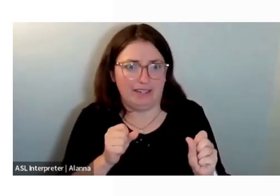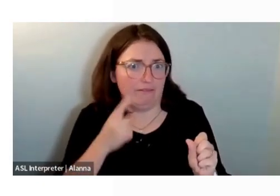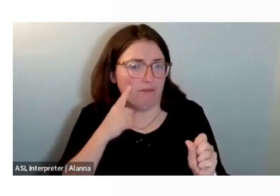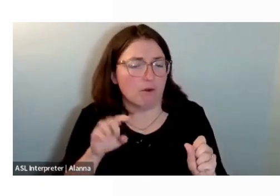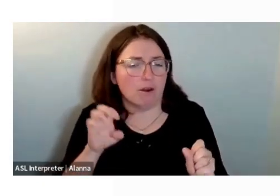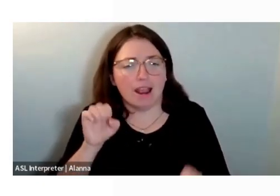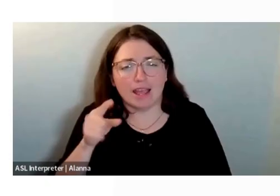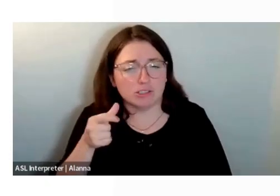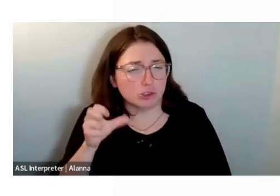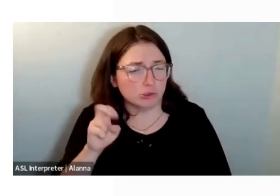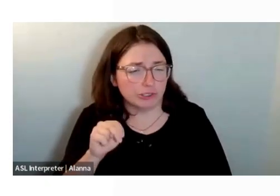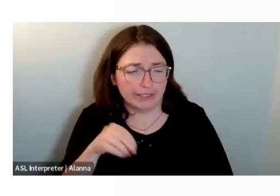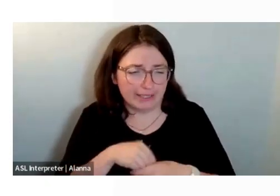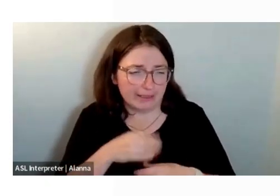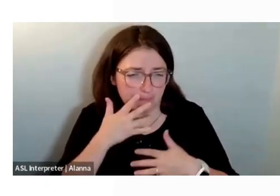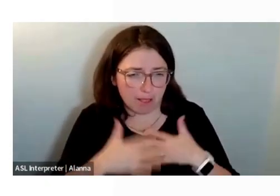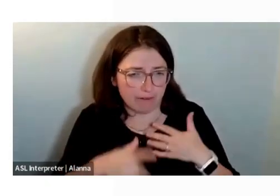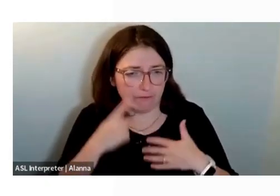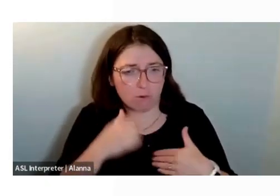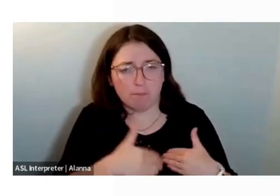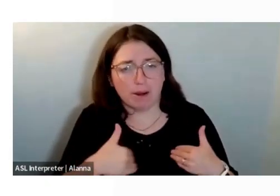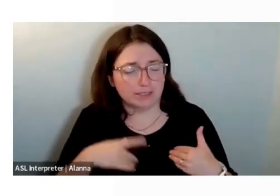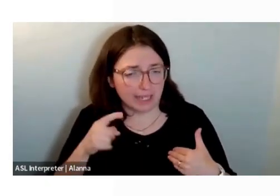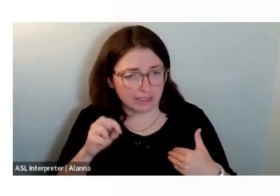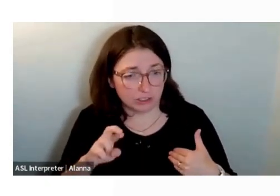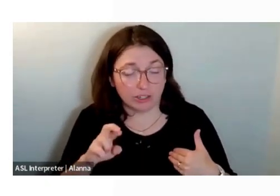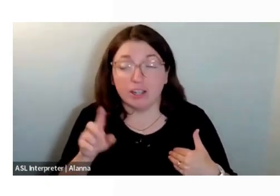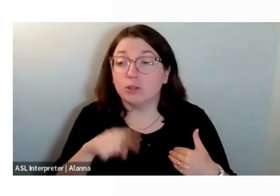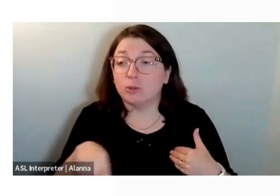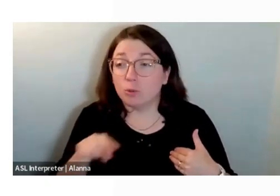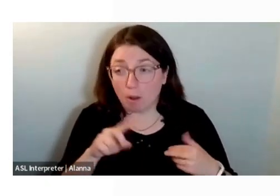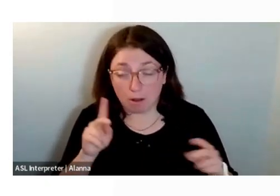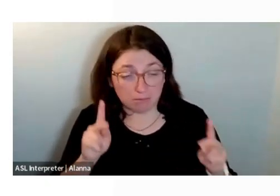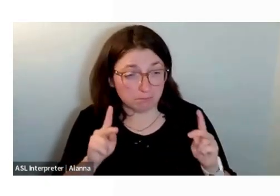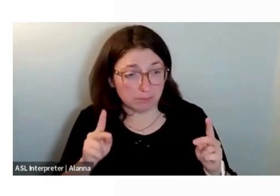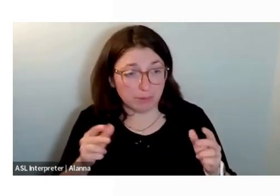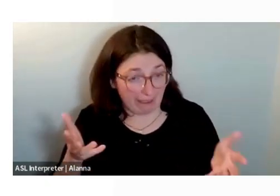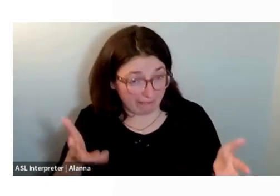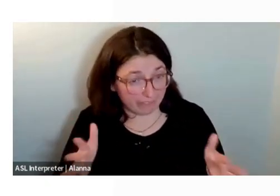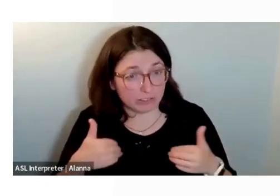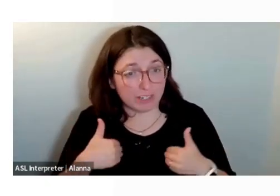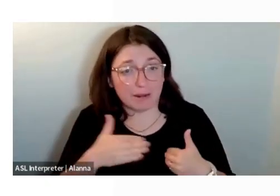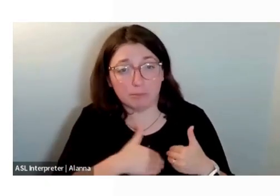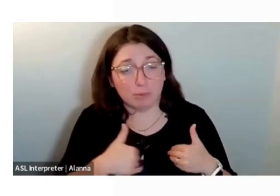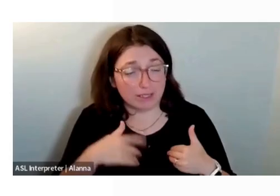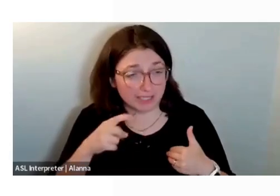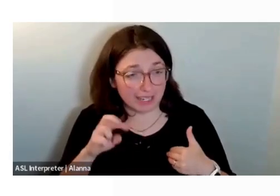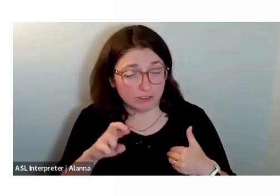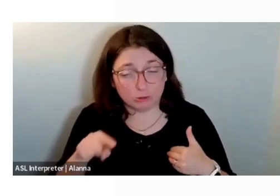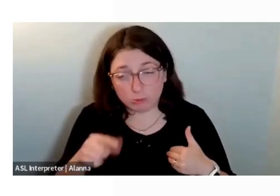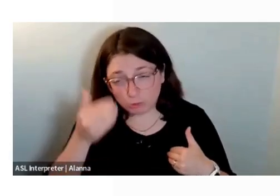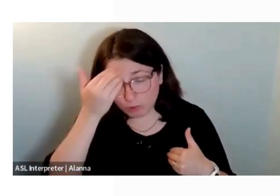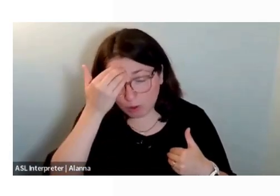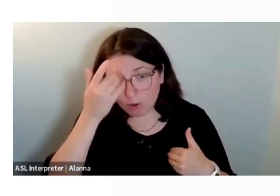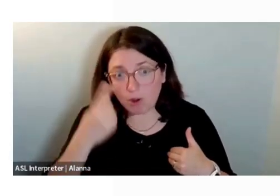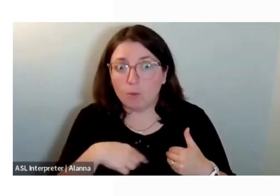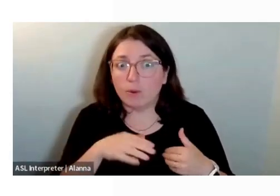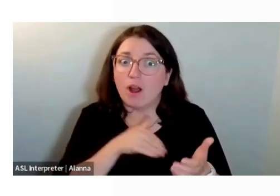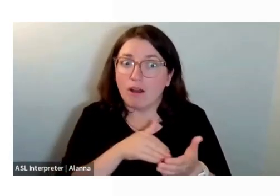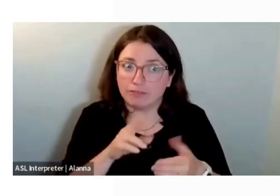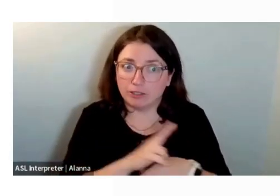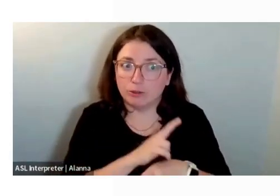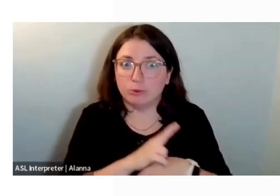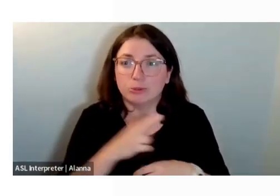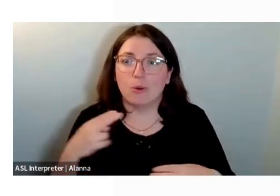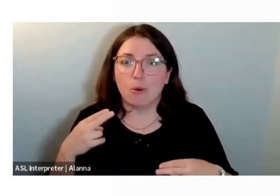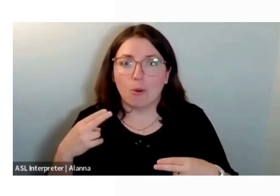And as those of you with breast cancer know, often we are using hormone suppressing medications